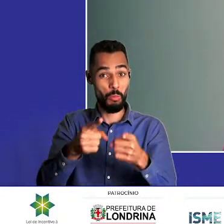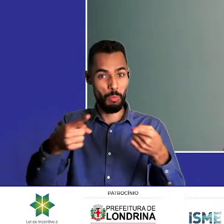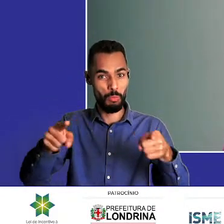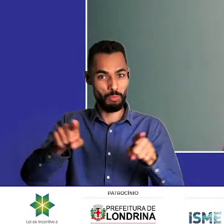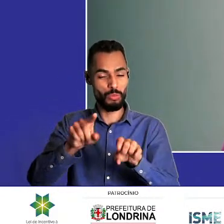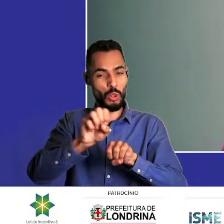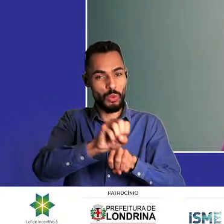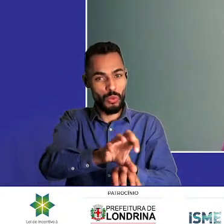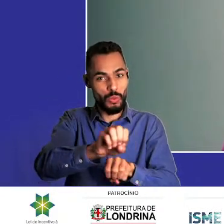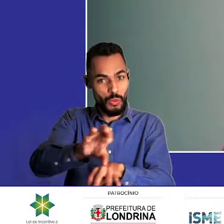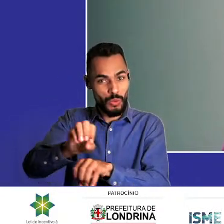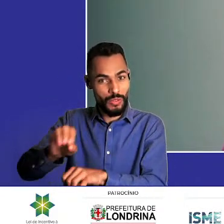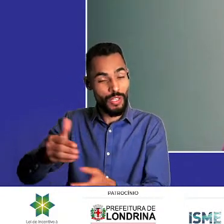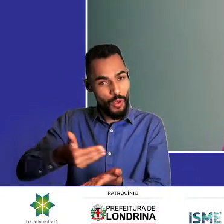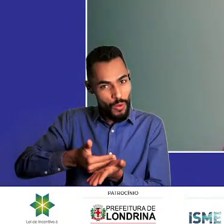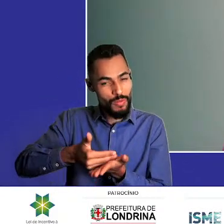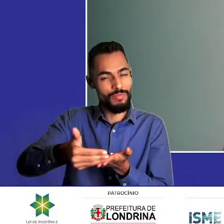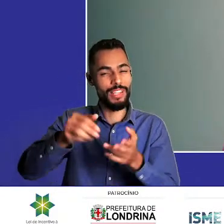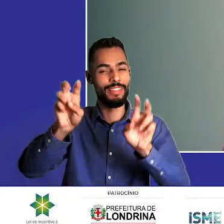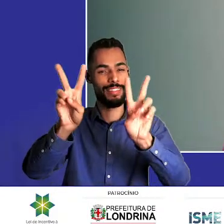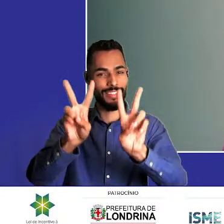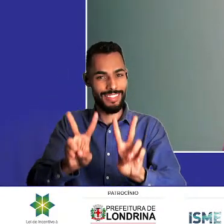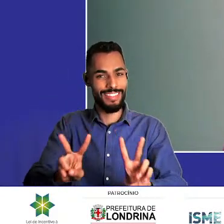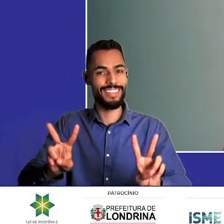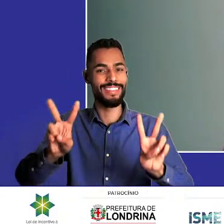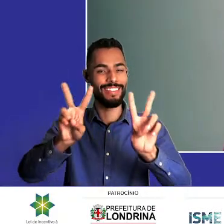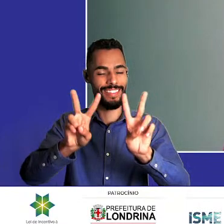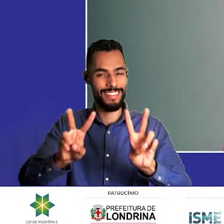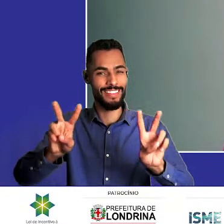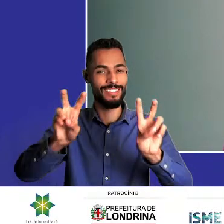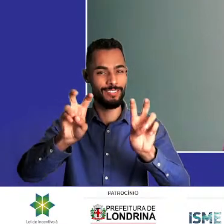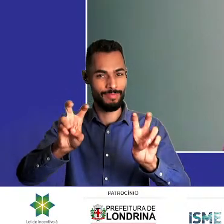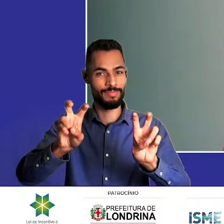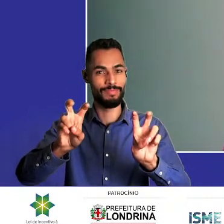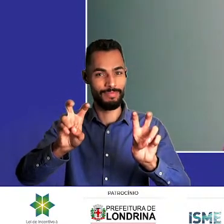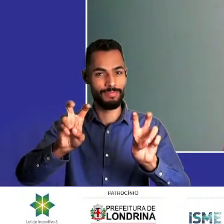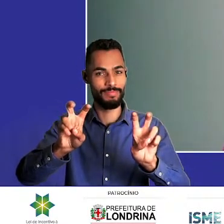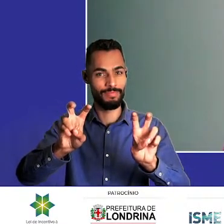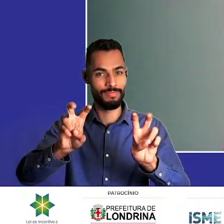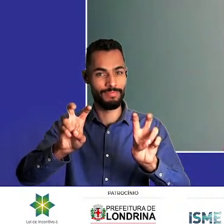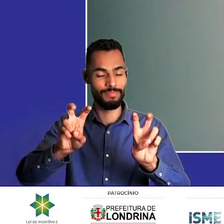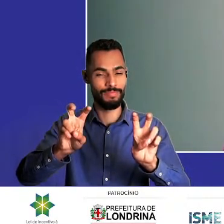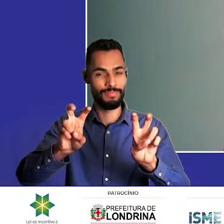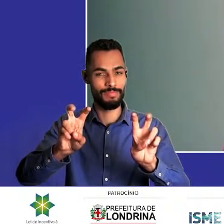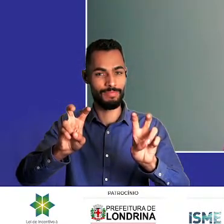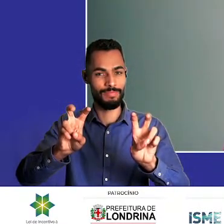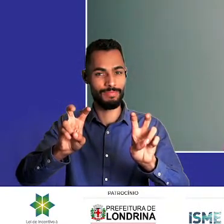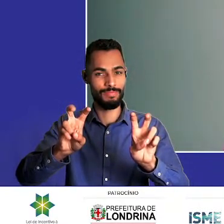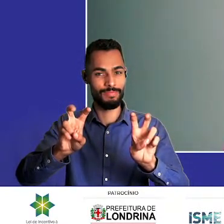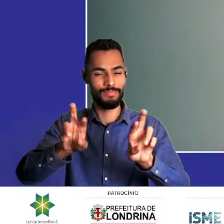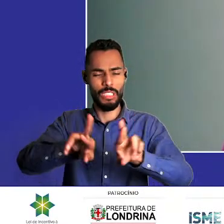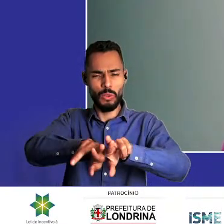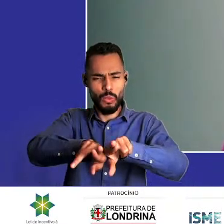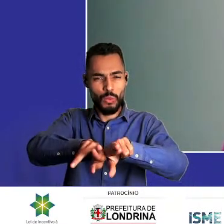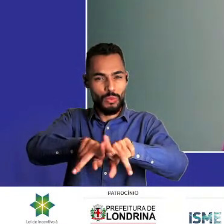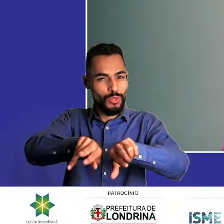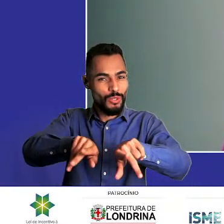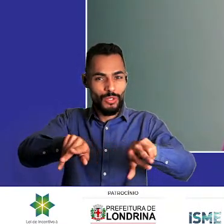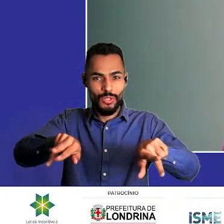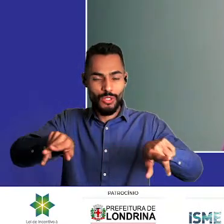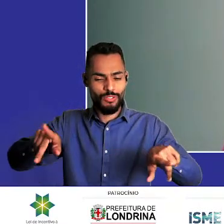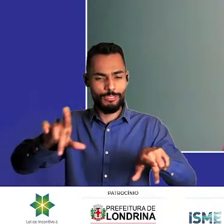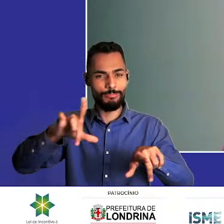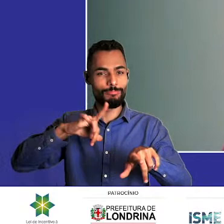theme, the diversity of epistemological roots in music education.